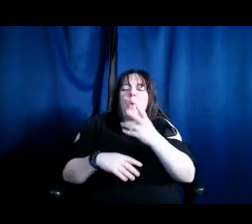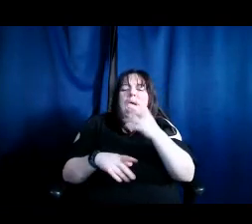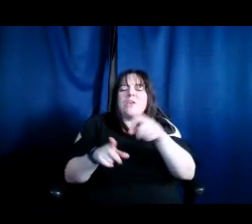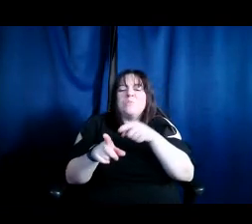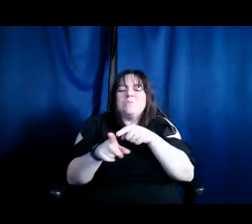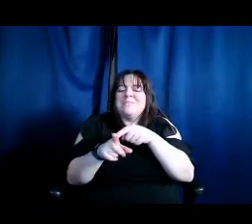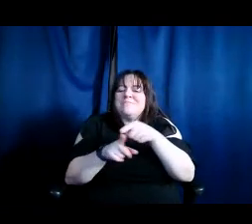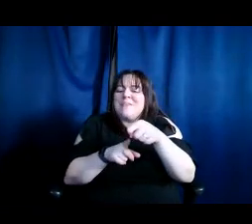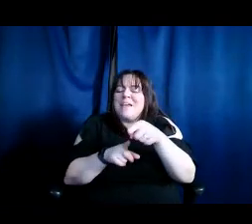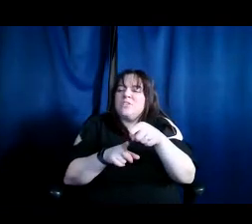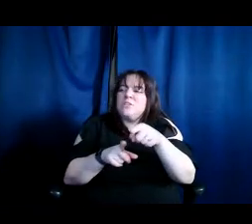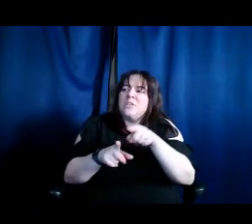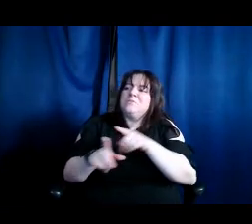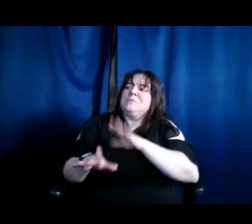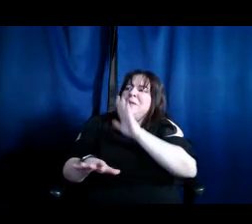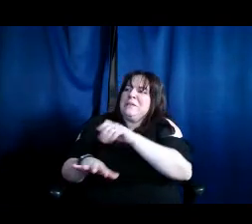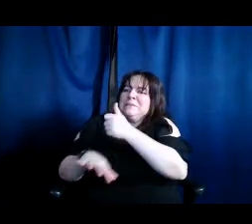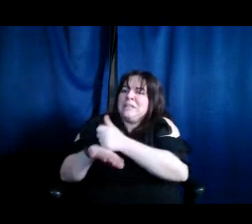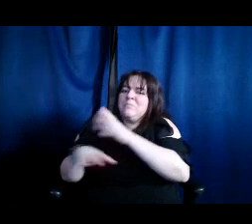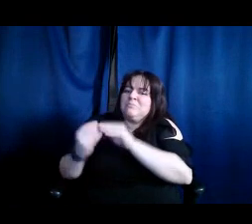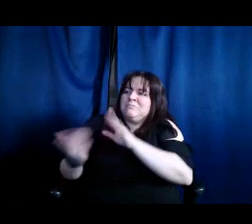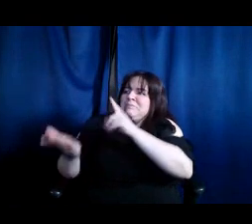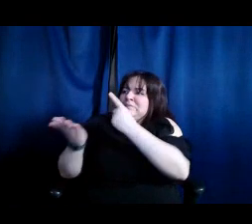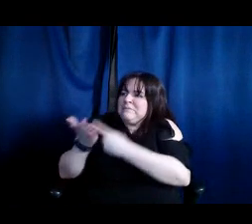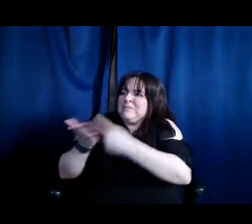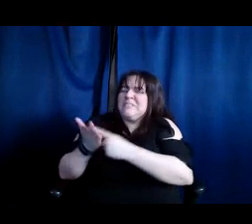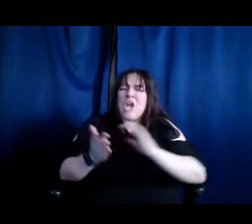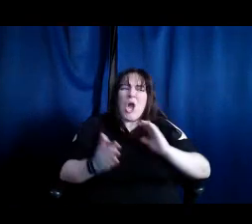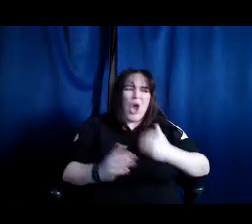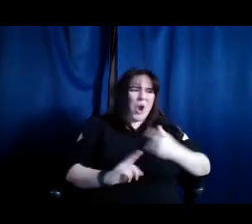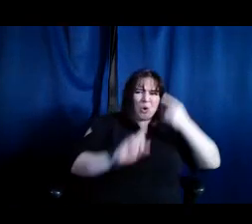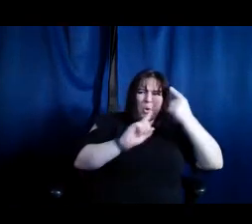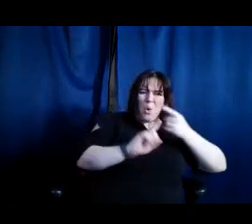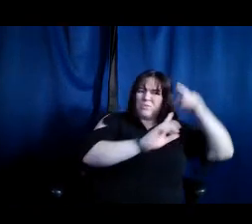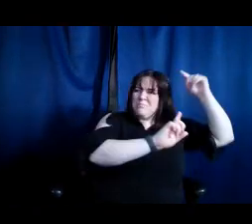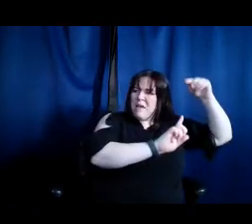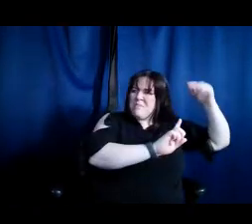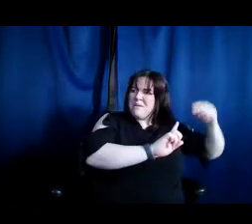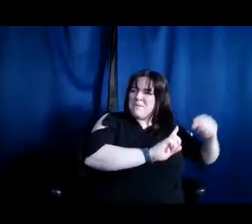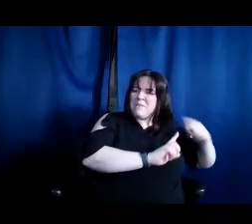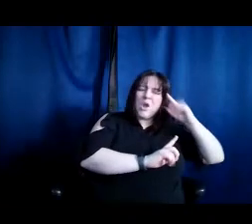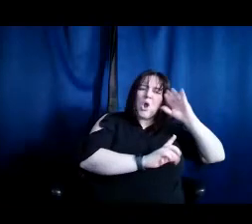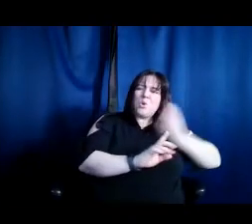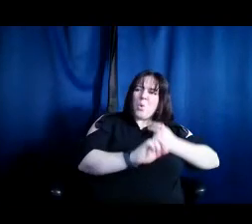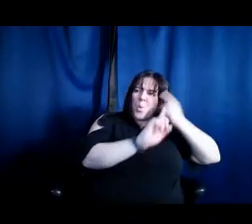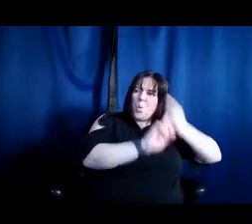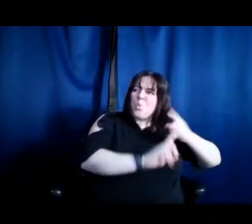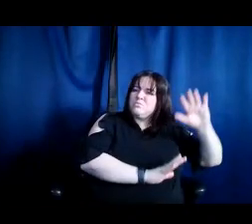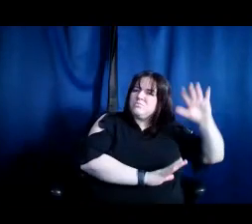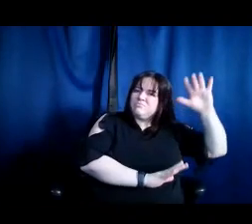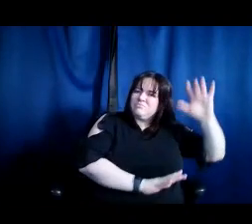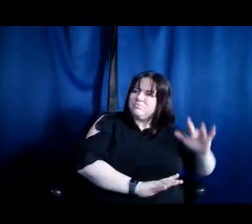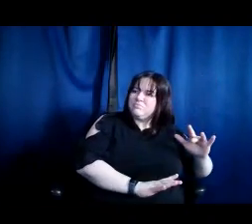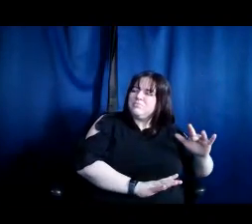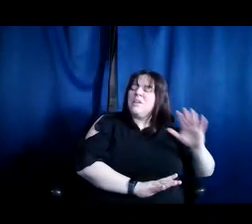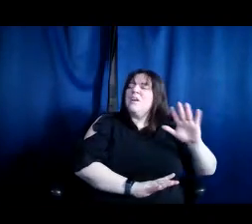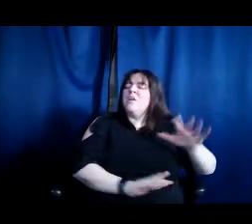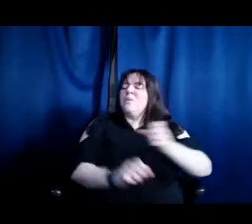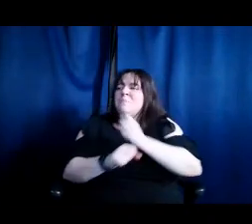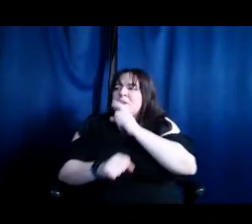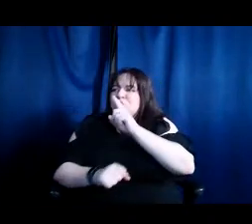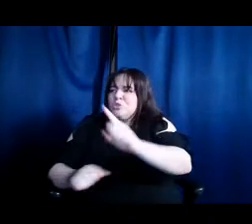best practices to meet your organization's goals so that we can make sure we answer everything clearly and as